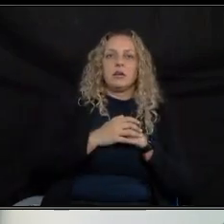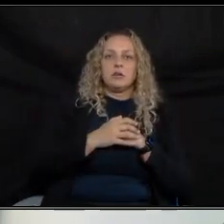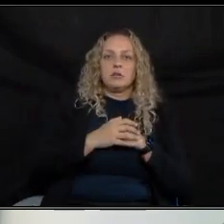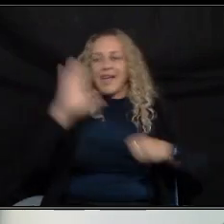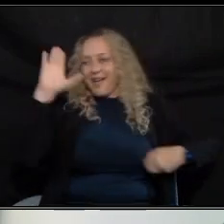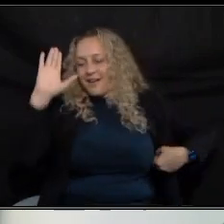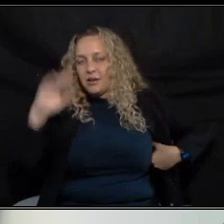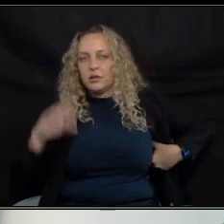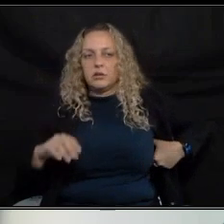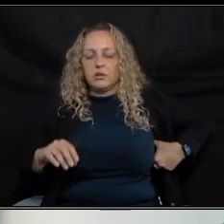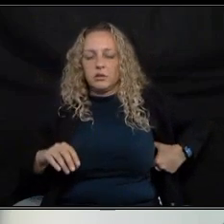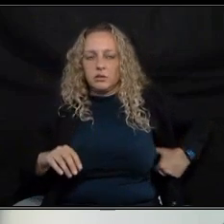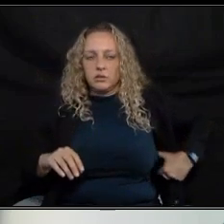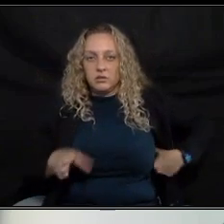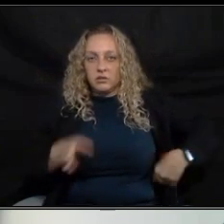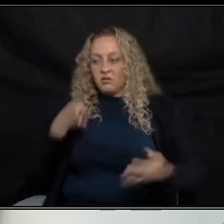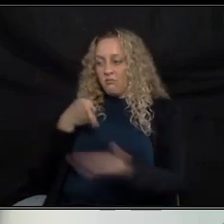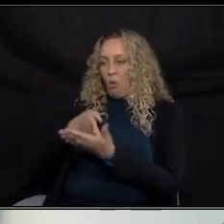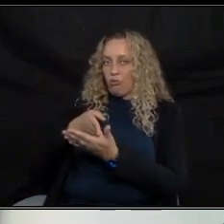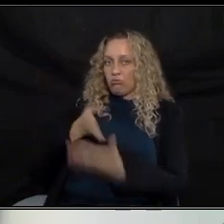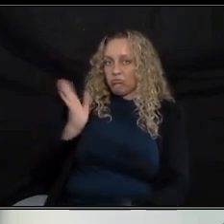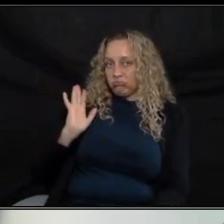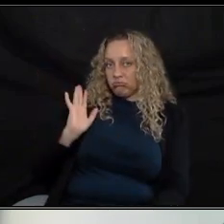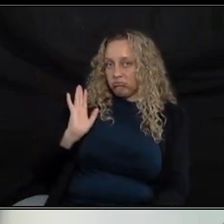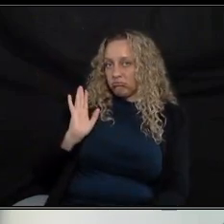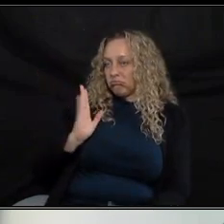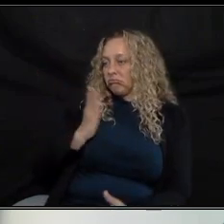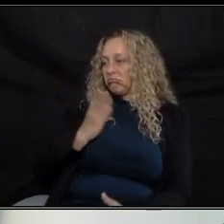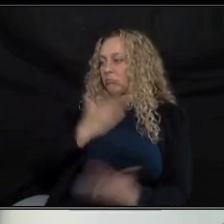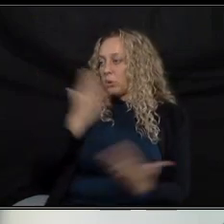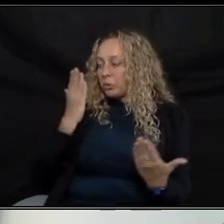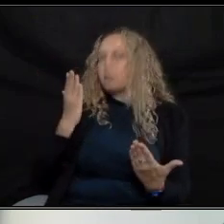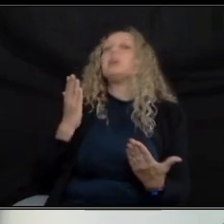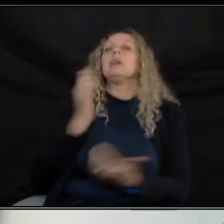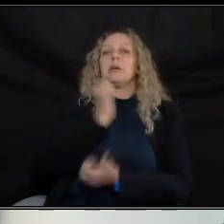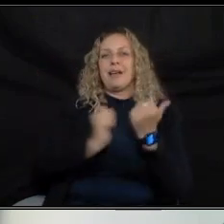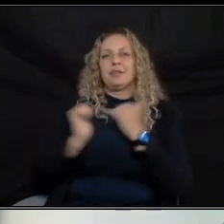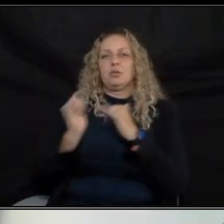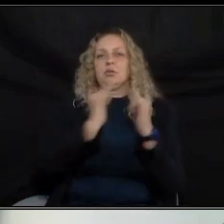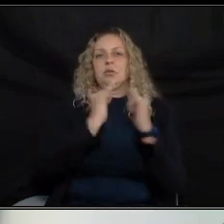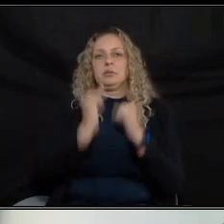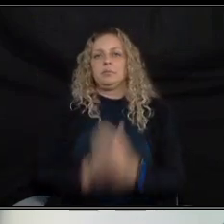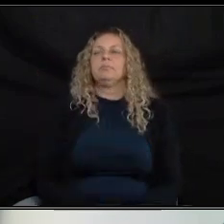Aye. Any opposed? Hearing none, motion passes unanimously.